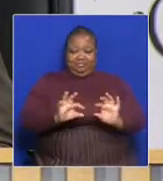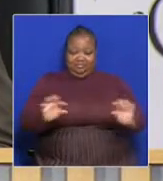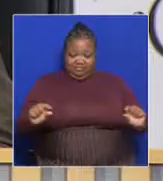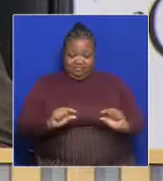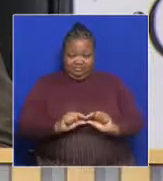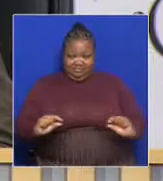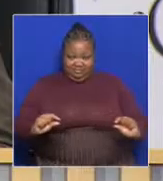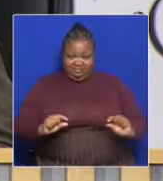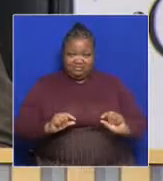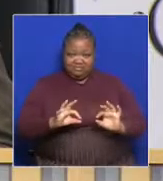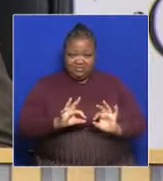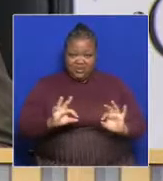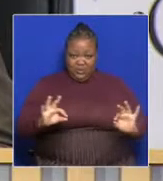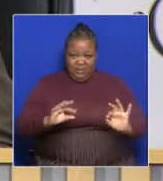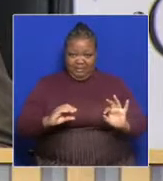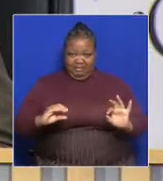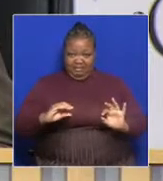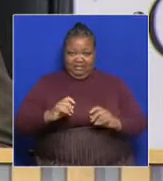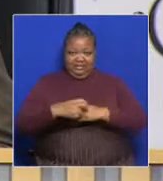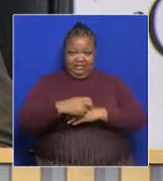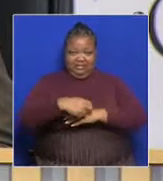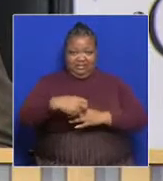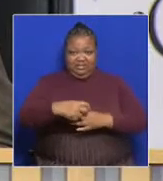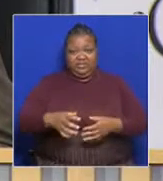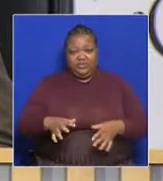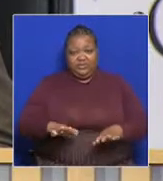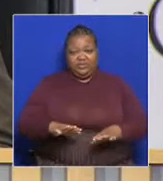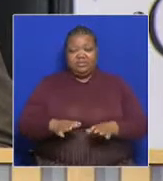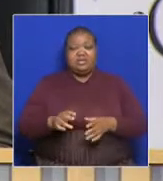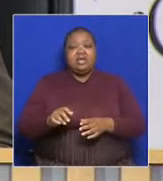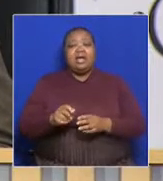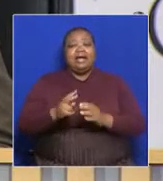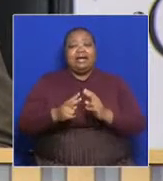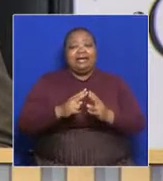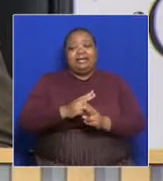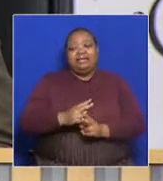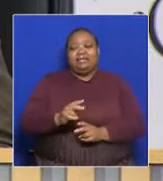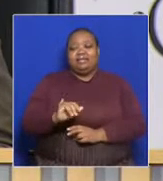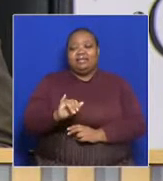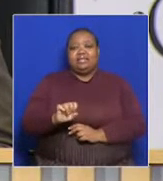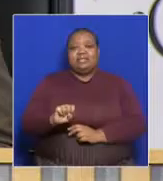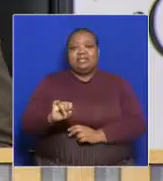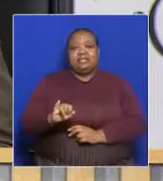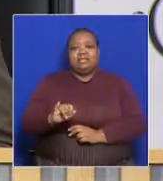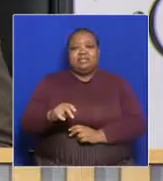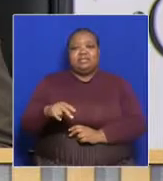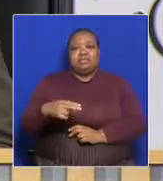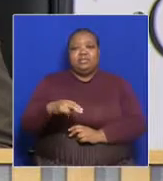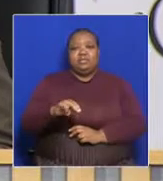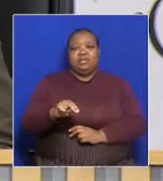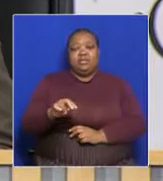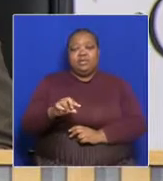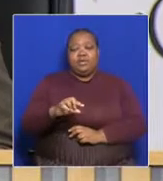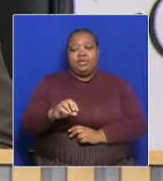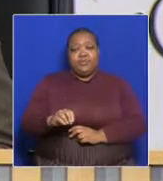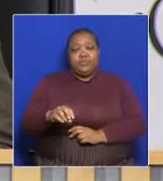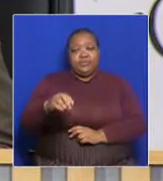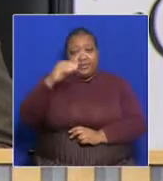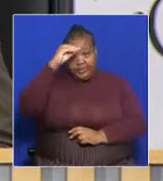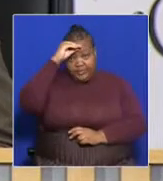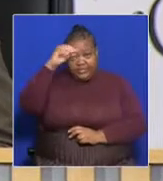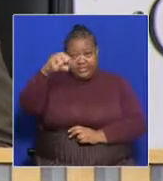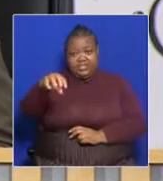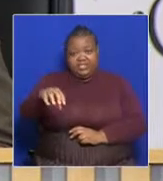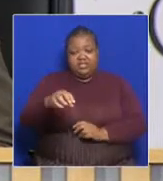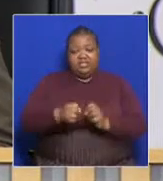There was another incident at Isipingo Station, I think it was in 2024. The infrastructure task team had